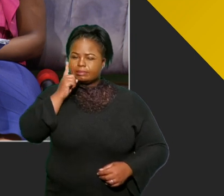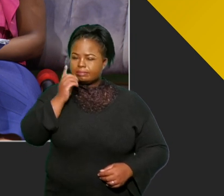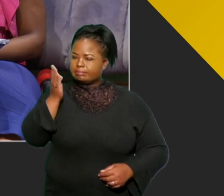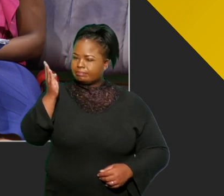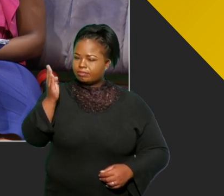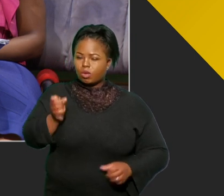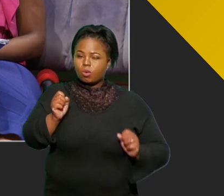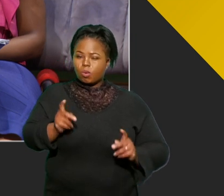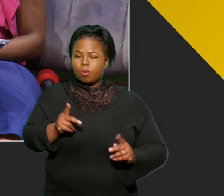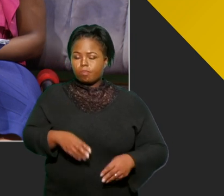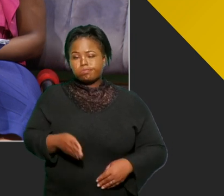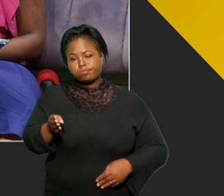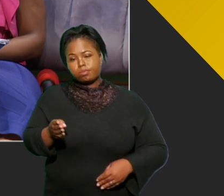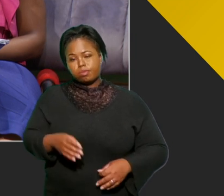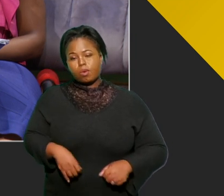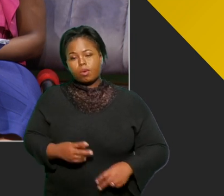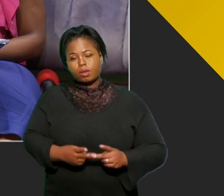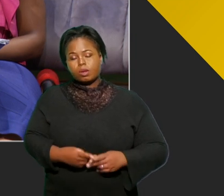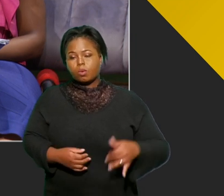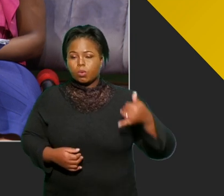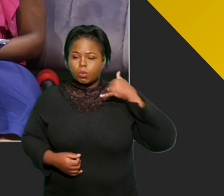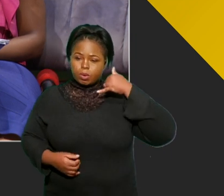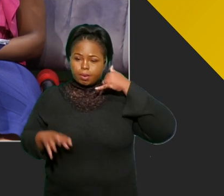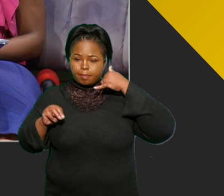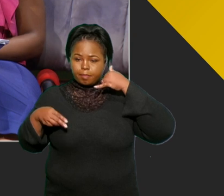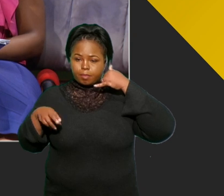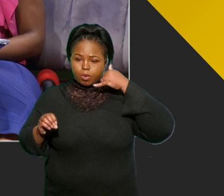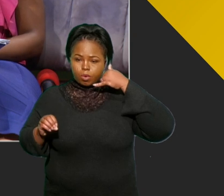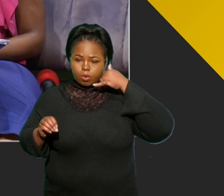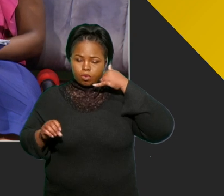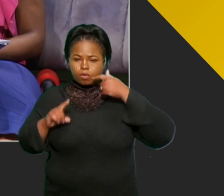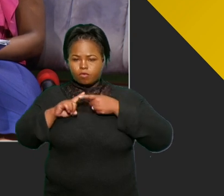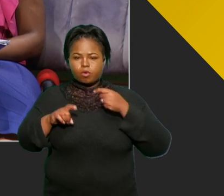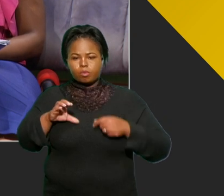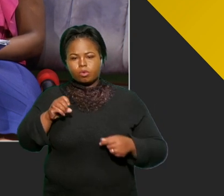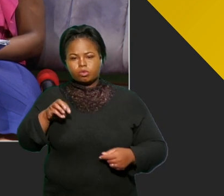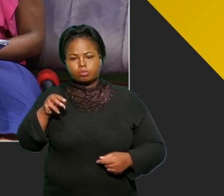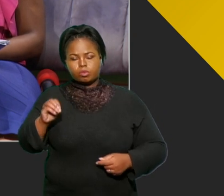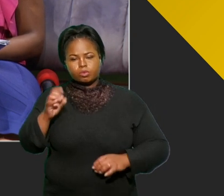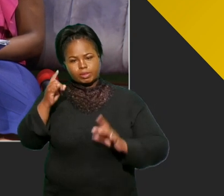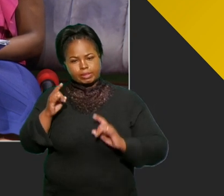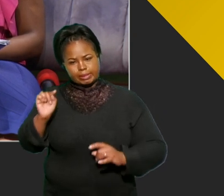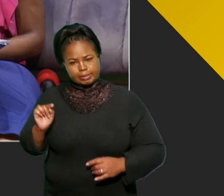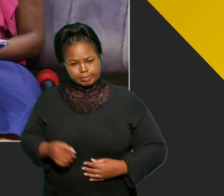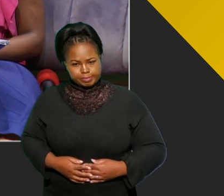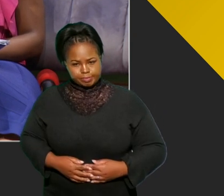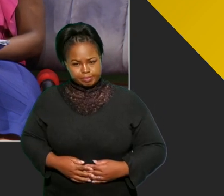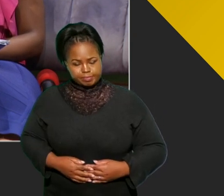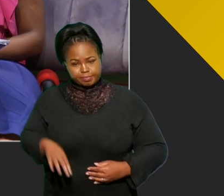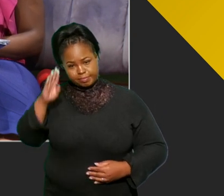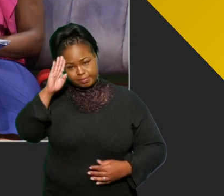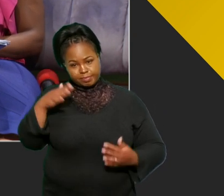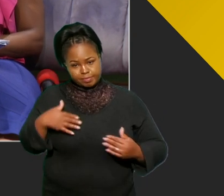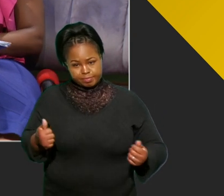ithuba losekhaya obukele. Simamukele umpho ophuma eCosmos City. Siyakwamukela Mpho. Hi, how are